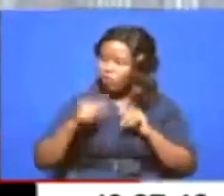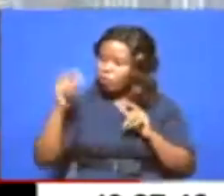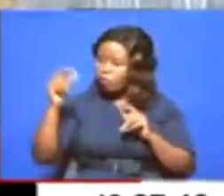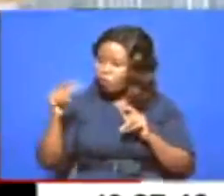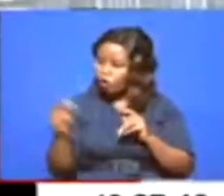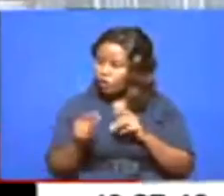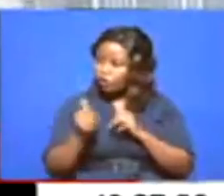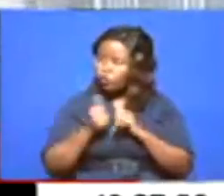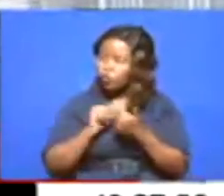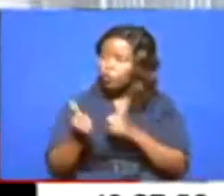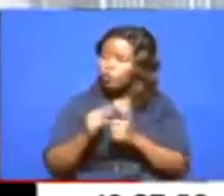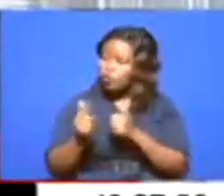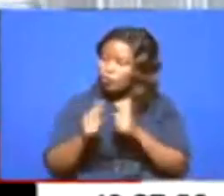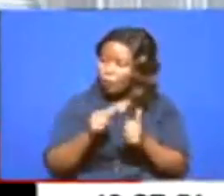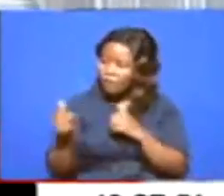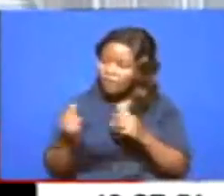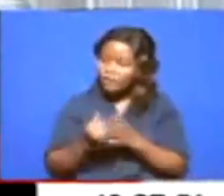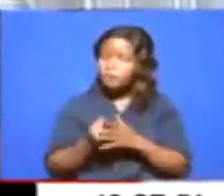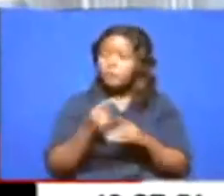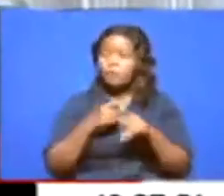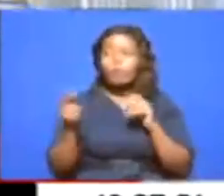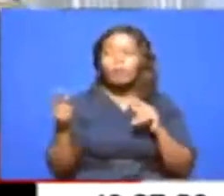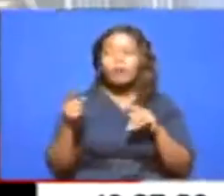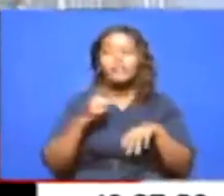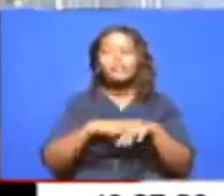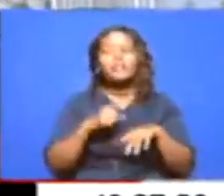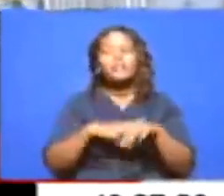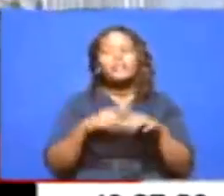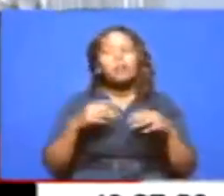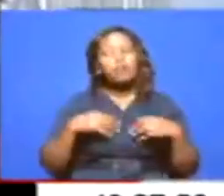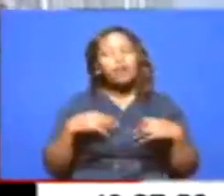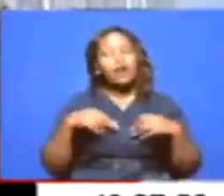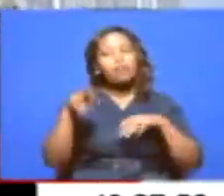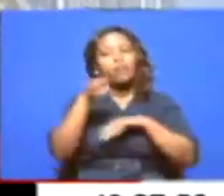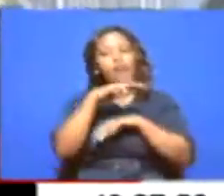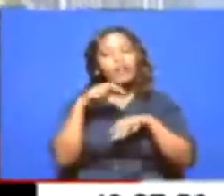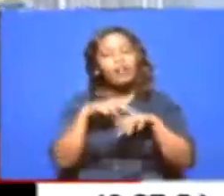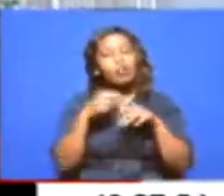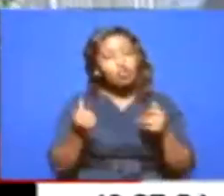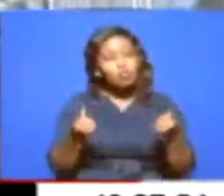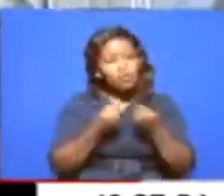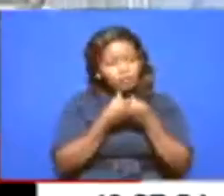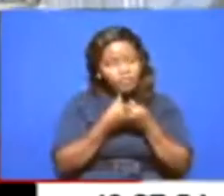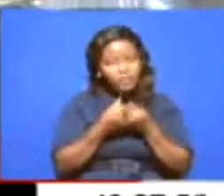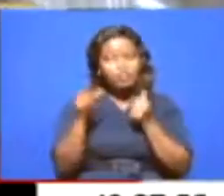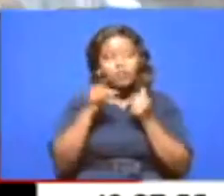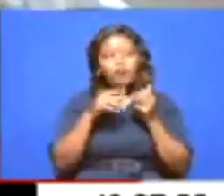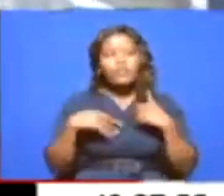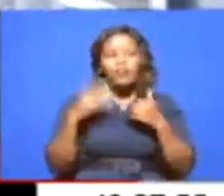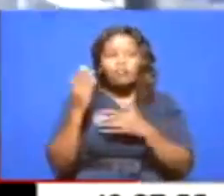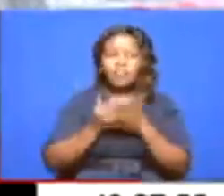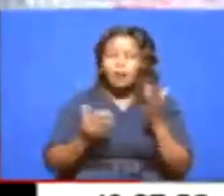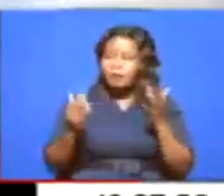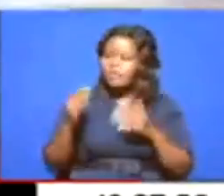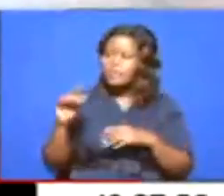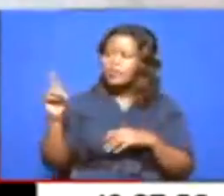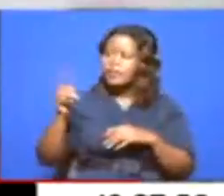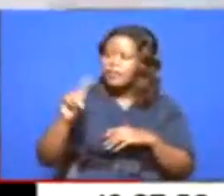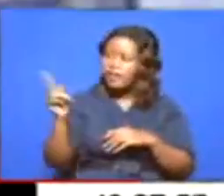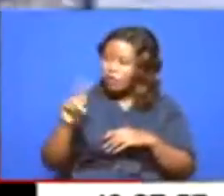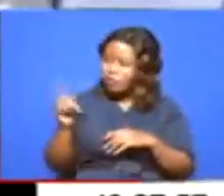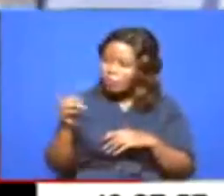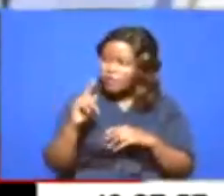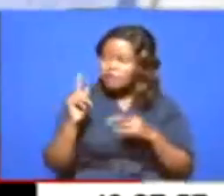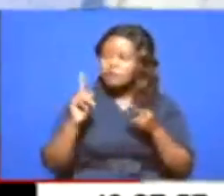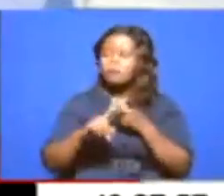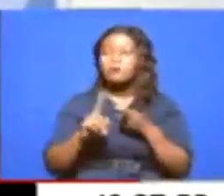it comes now to international events like cross country, we have had national championship in Nairobi. We also have permit meetings when we